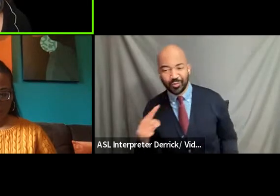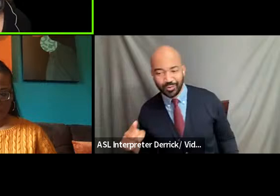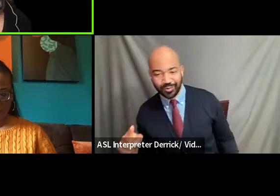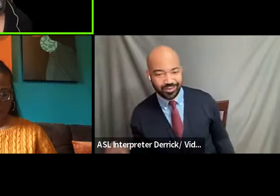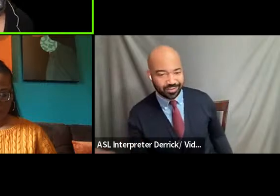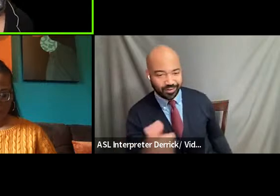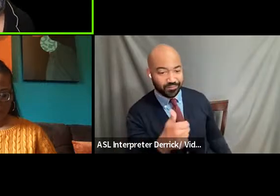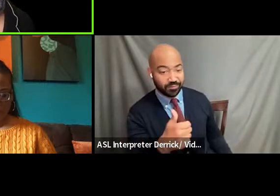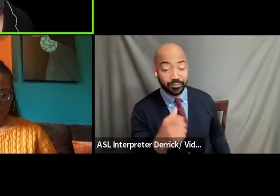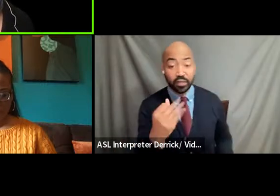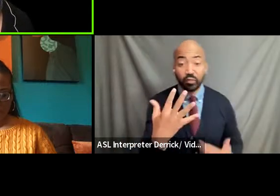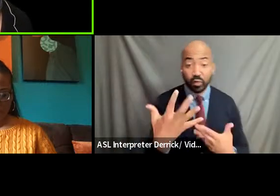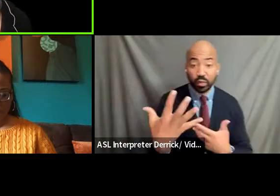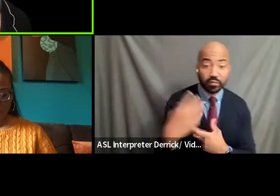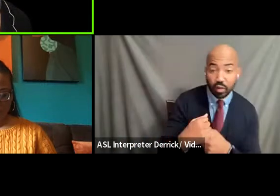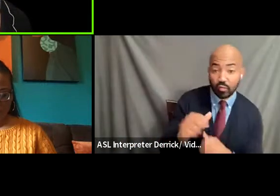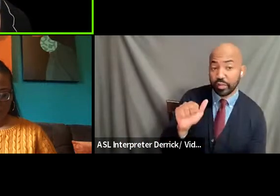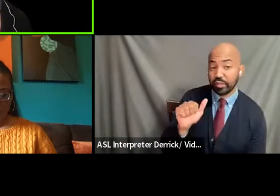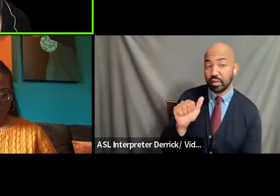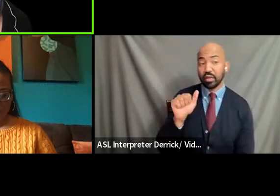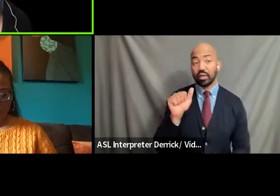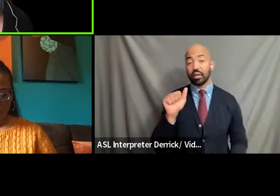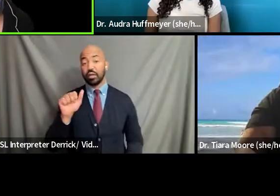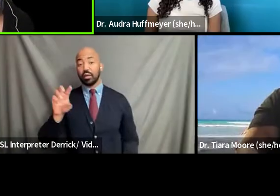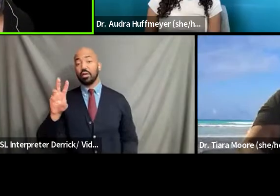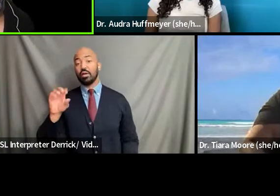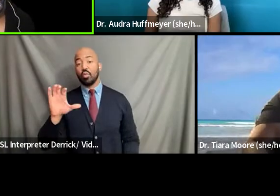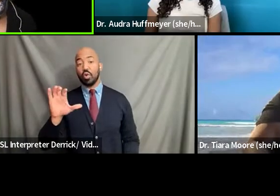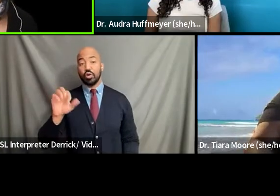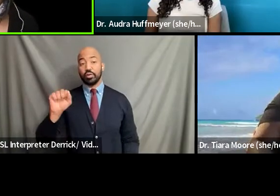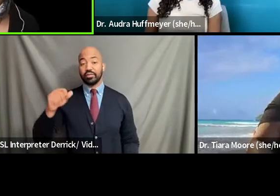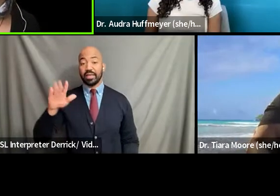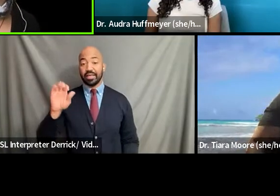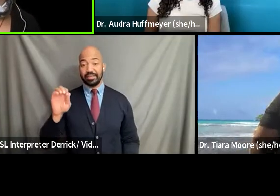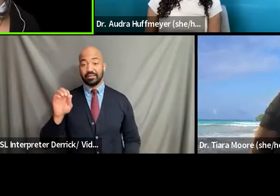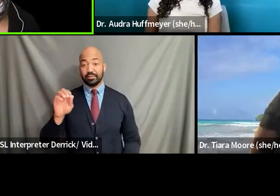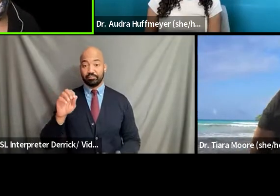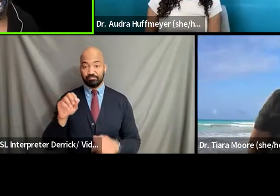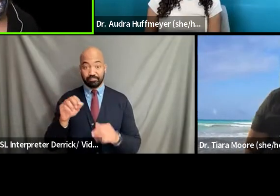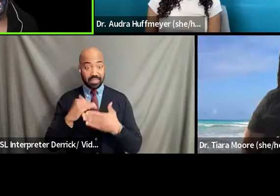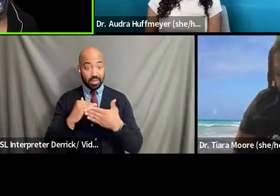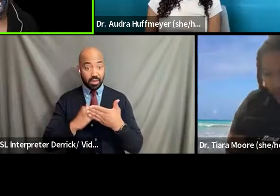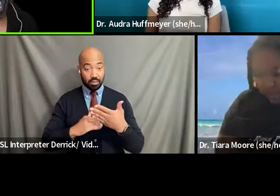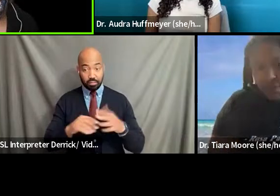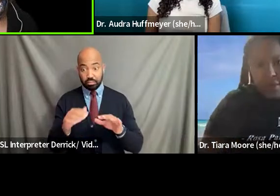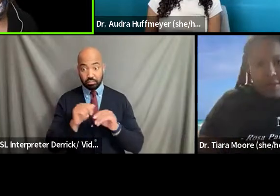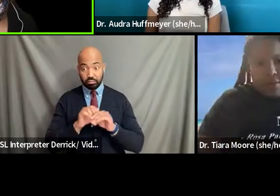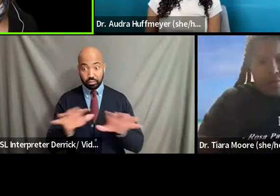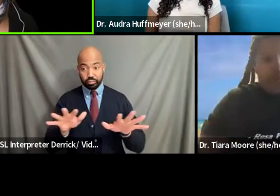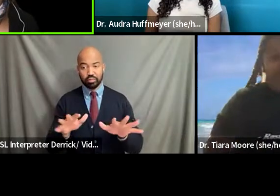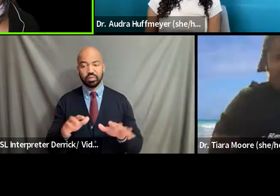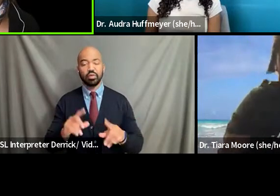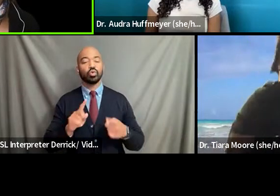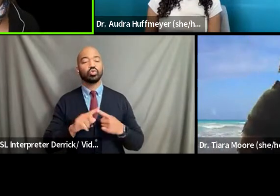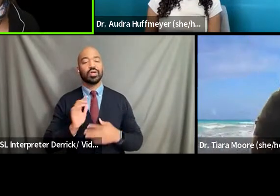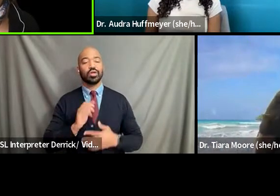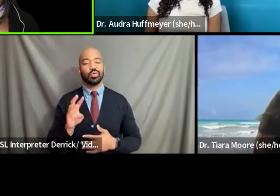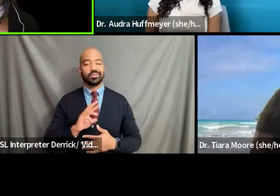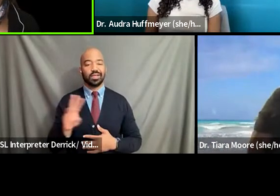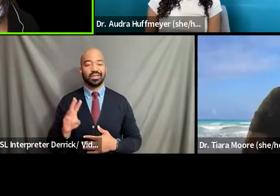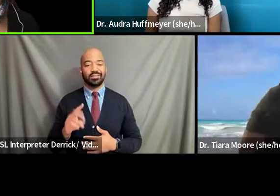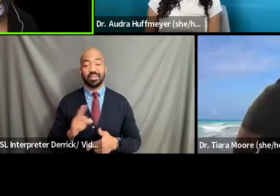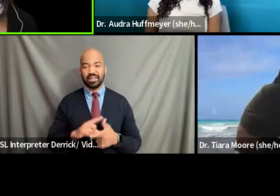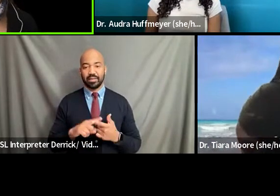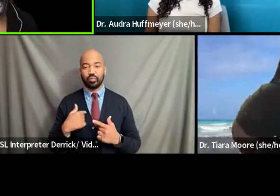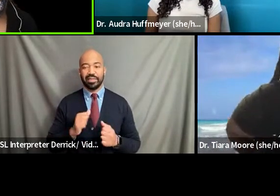in being a part of the A WOC Space listserv, visit our website, and we can